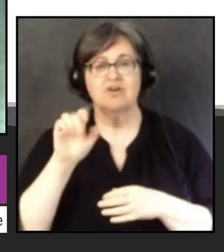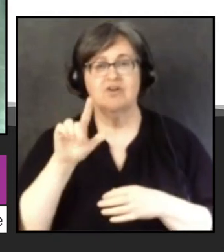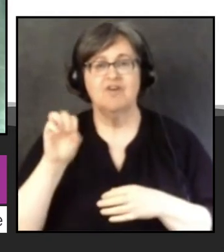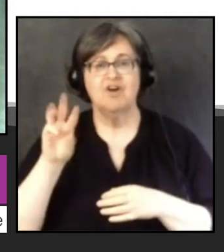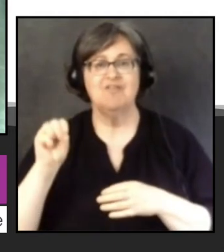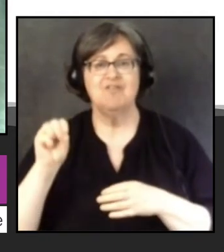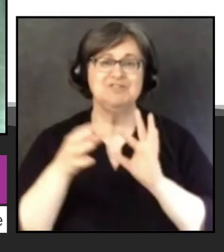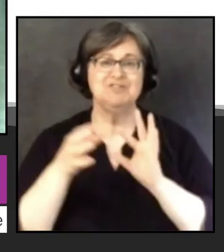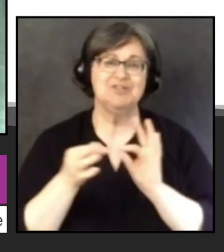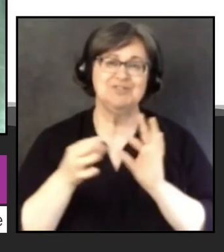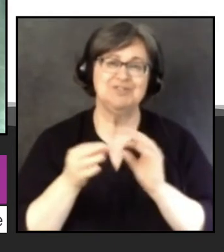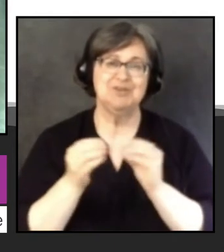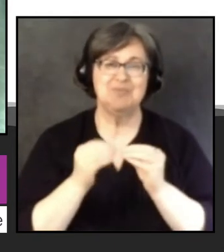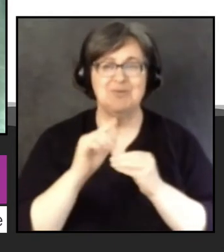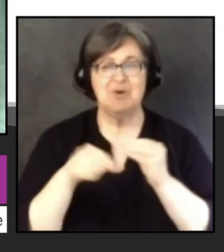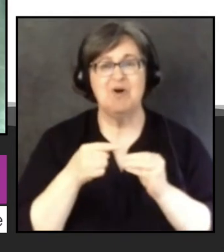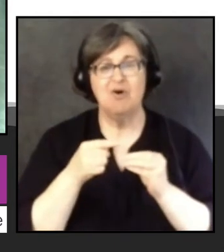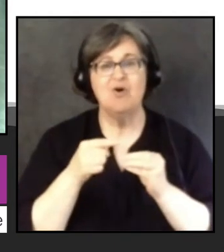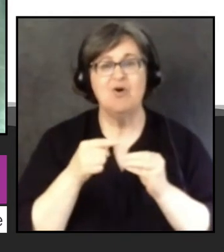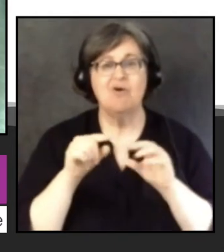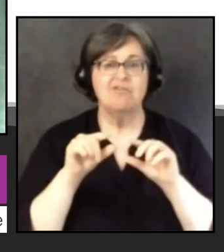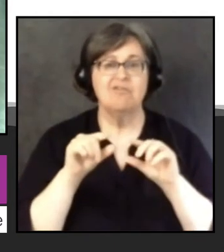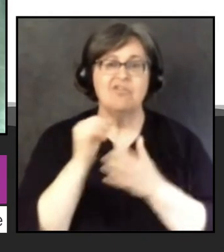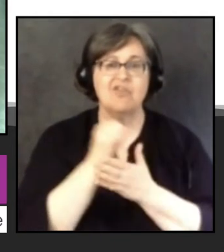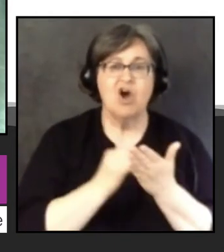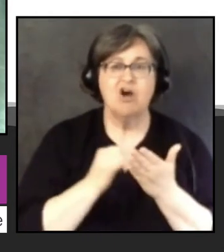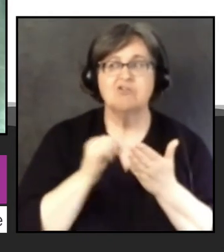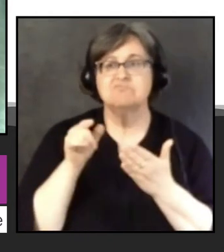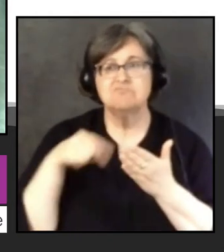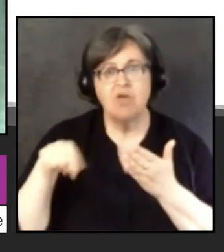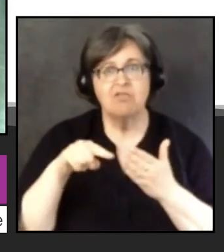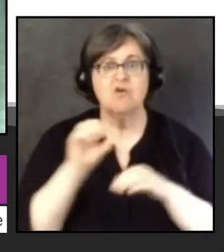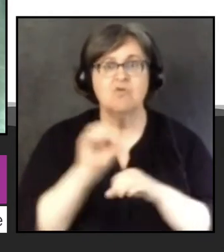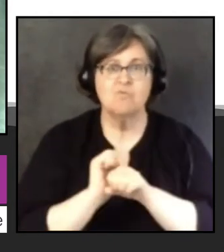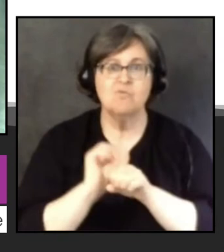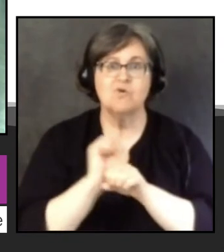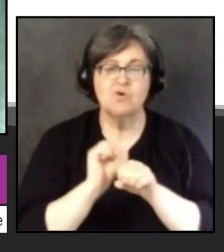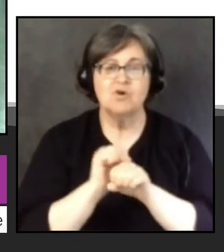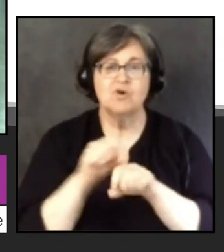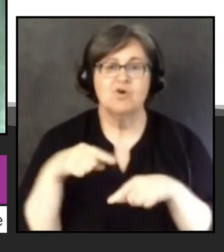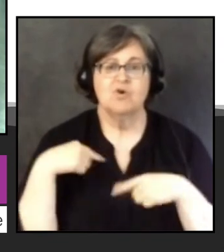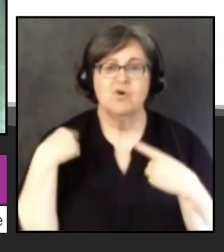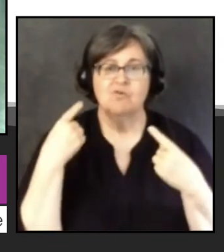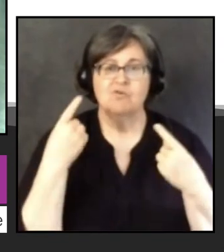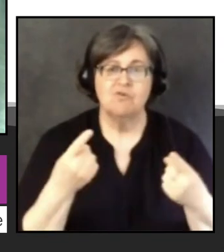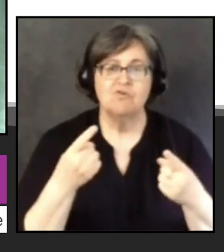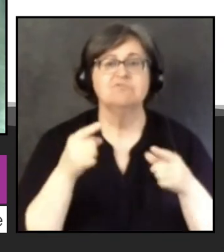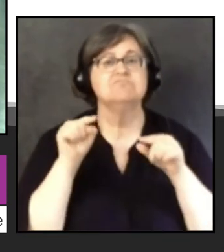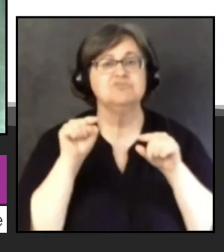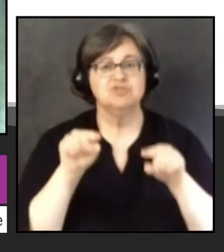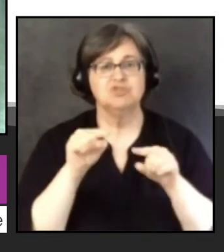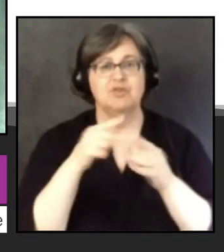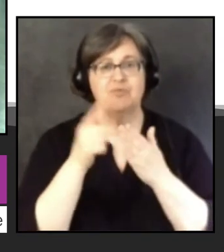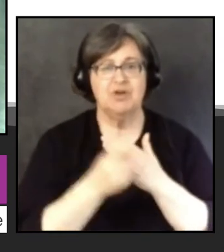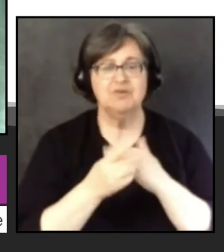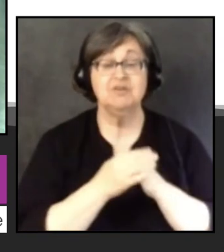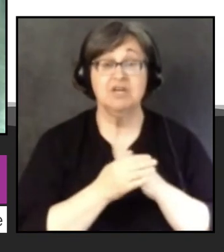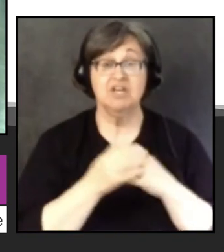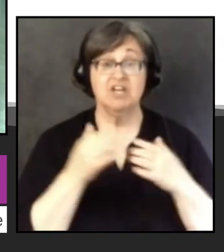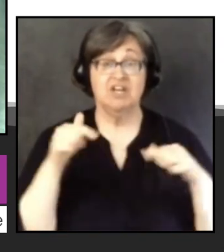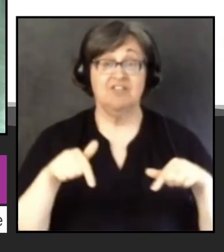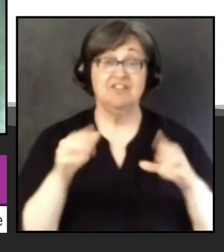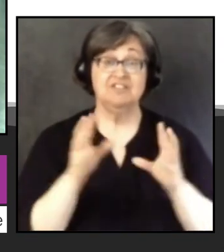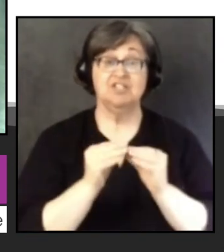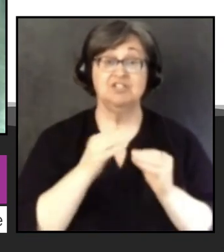share more about the group art activations that they've worked so hard on over the course of the program. For this session,